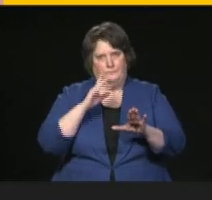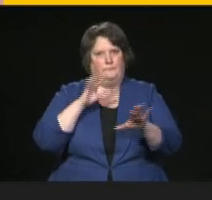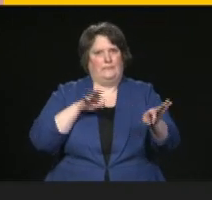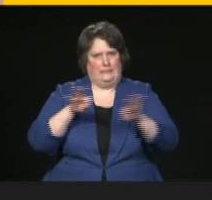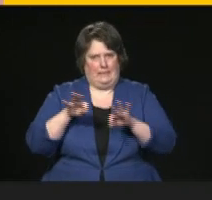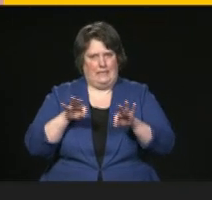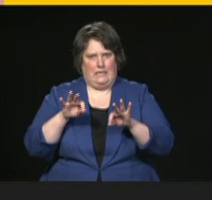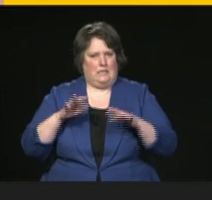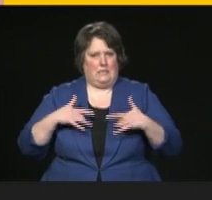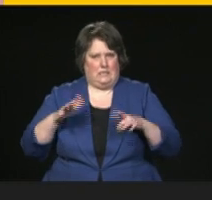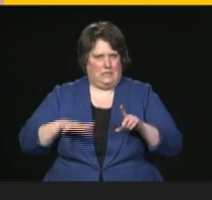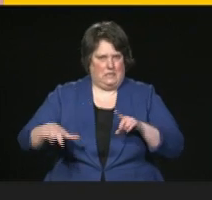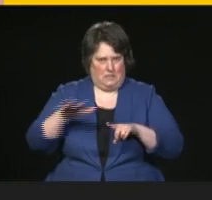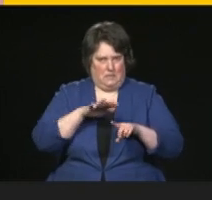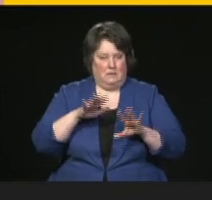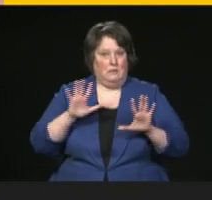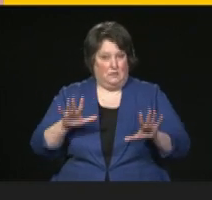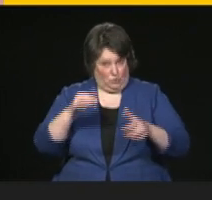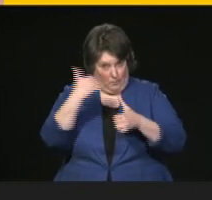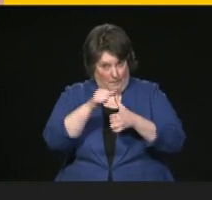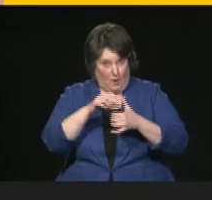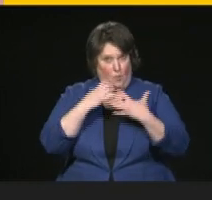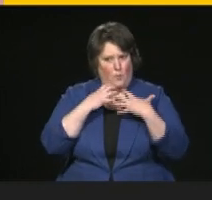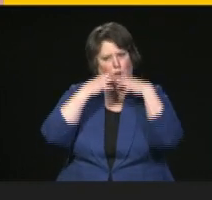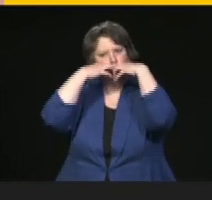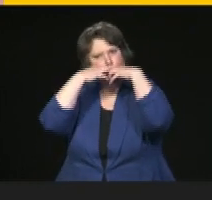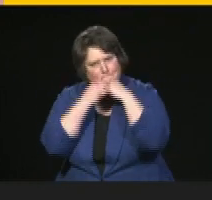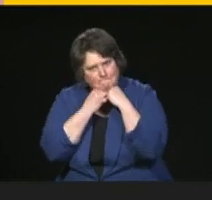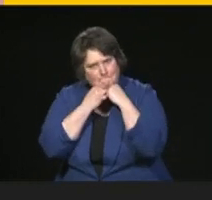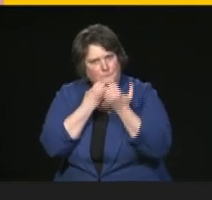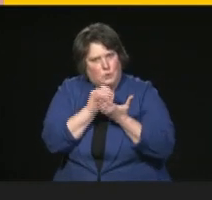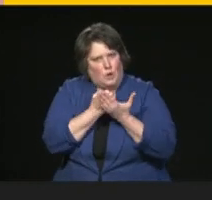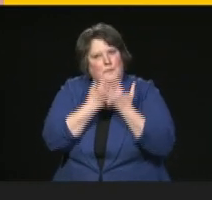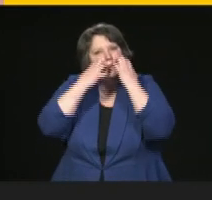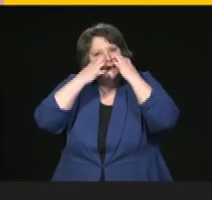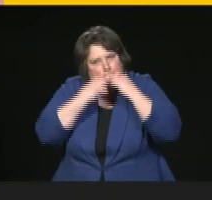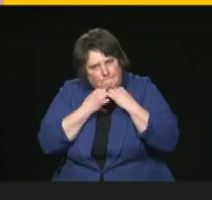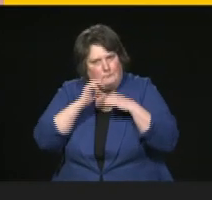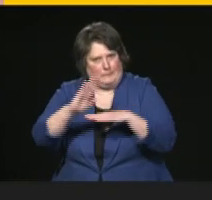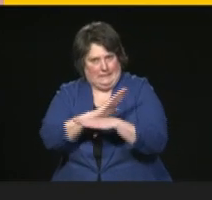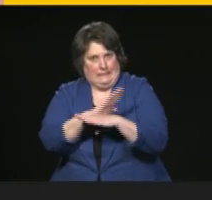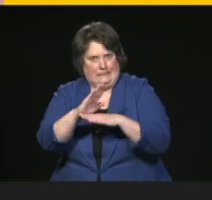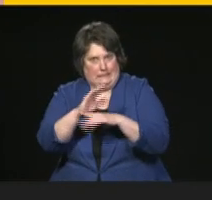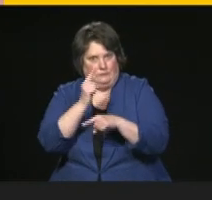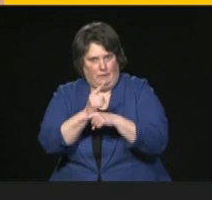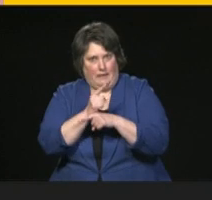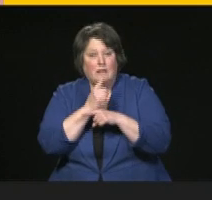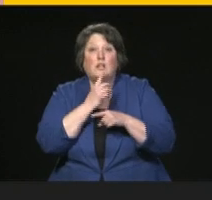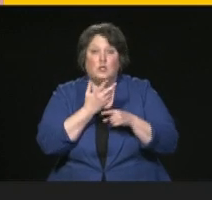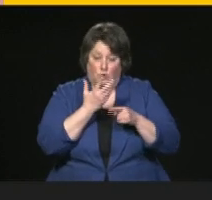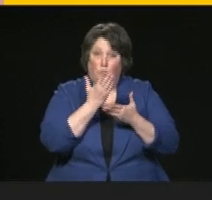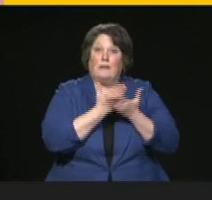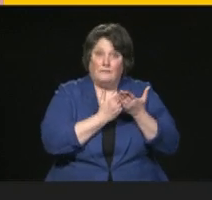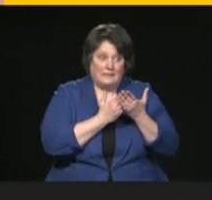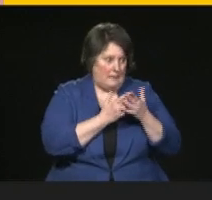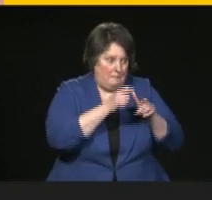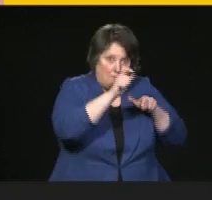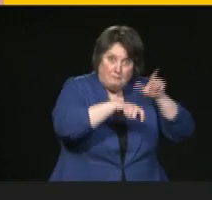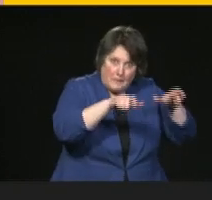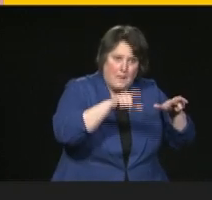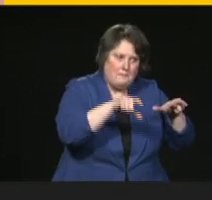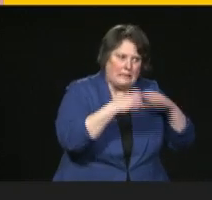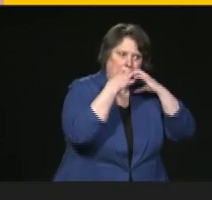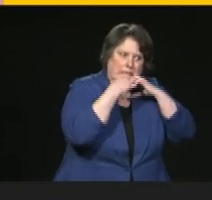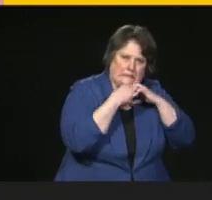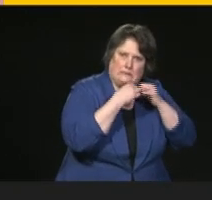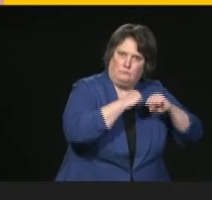plane, and there are some passengers, workers who have to be protected, and that is the objective